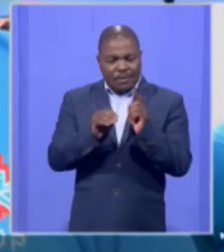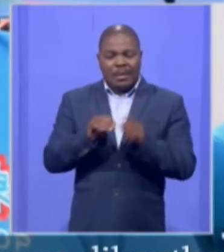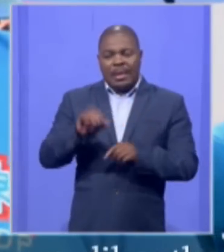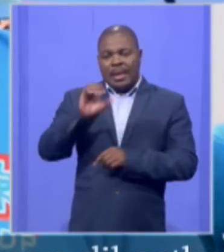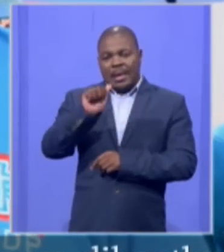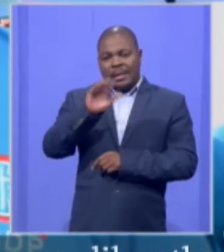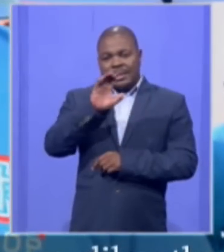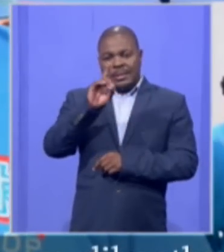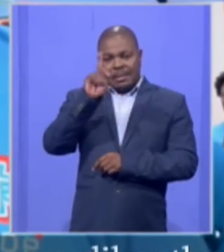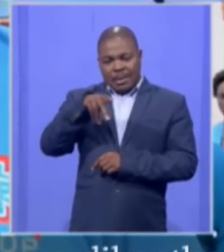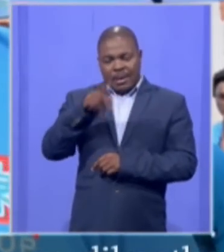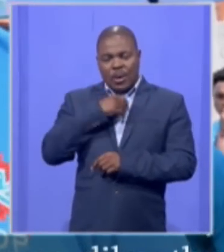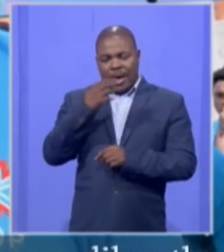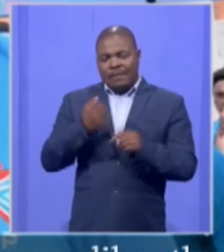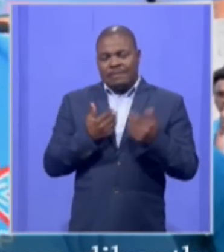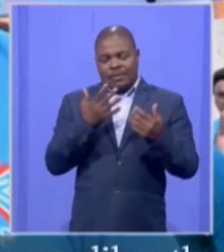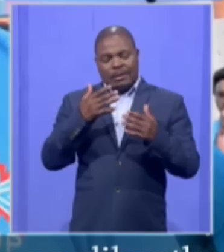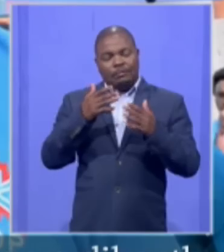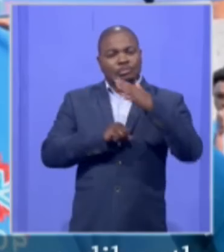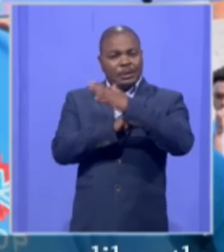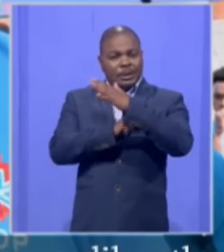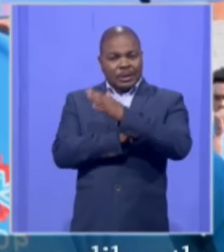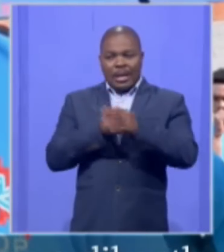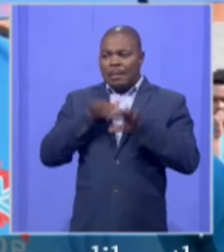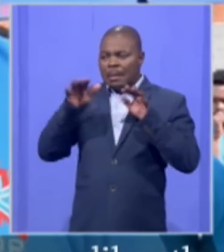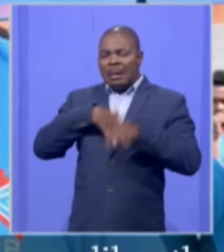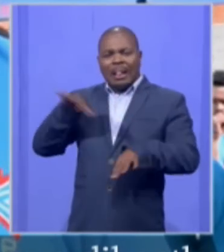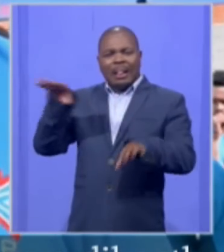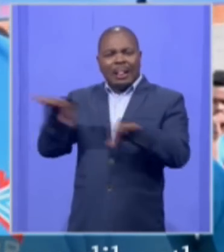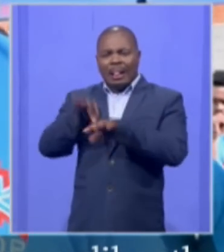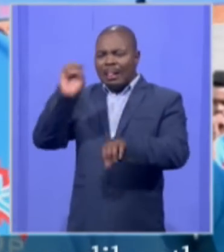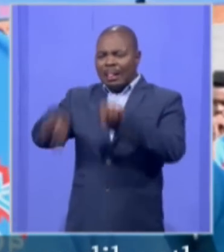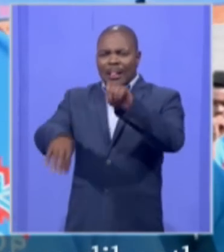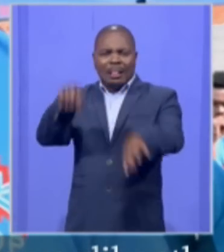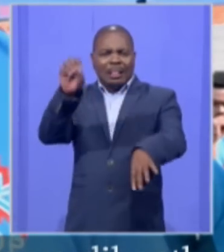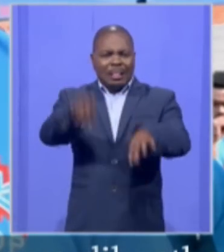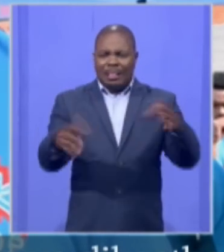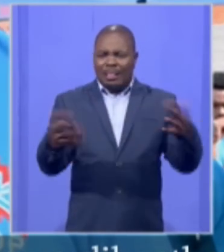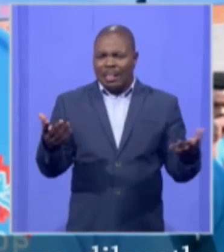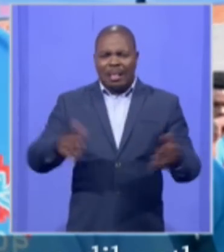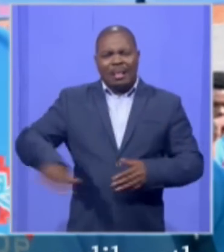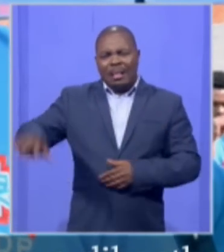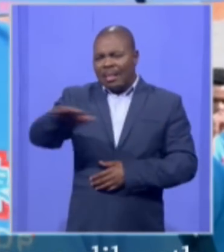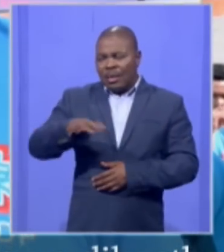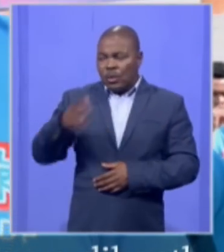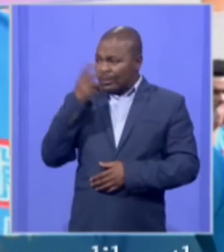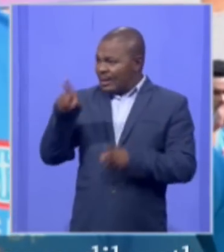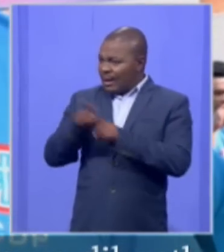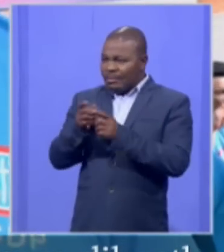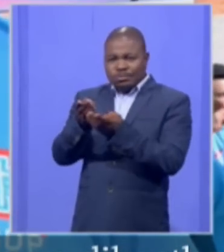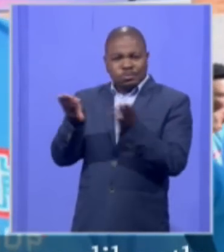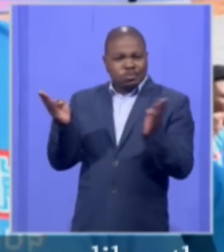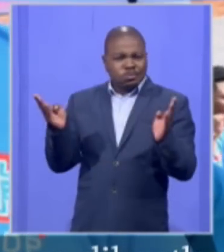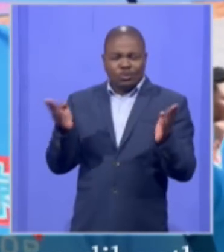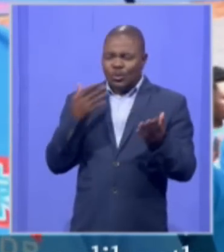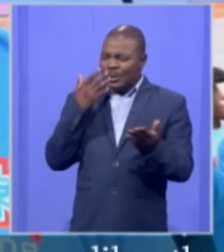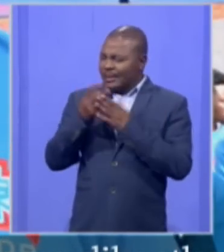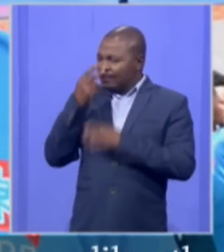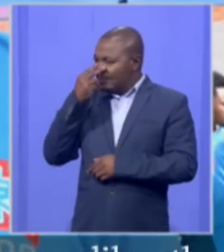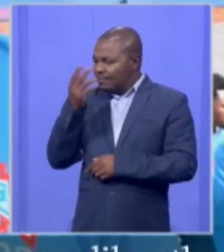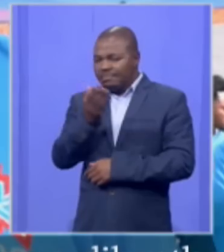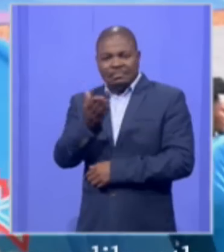tackle. One is the illegal dumping. That is everywhere. This ward is dirty. When you came in, I think you could have seen it. It's obvious, it's